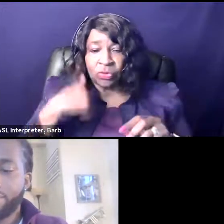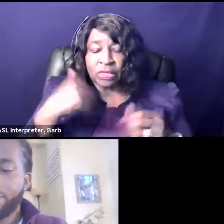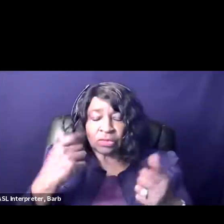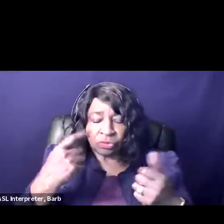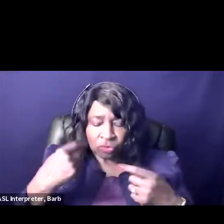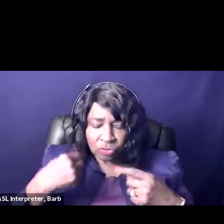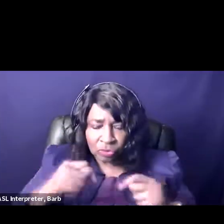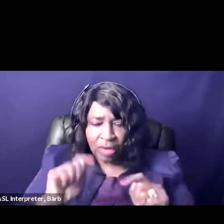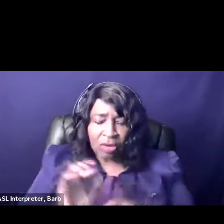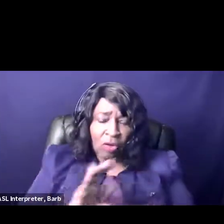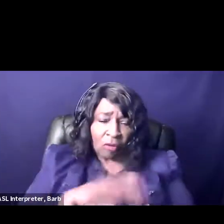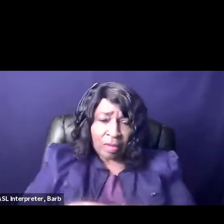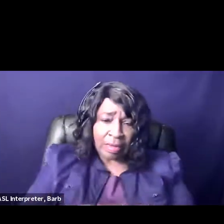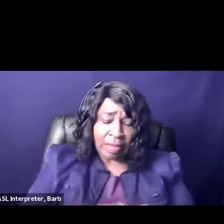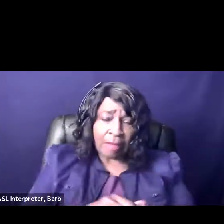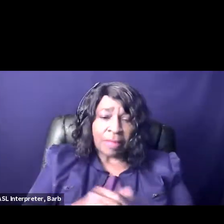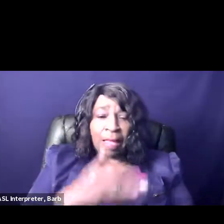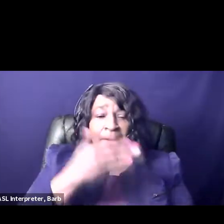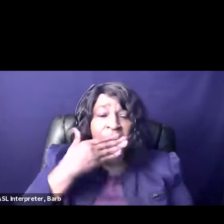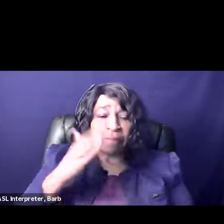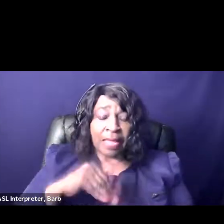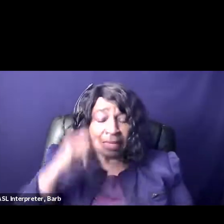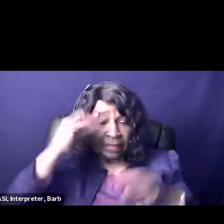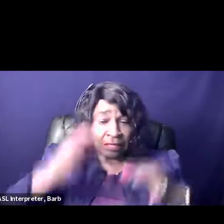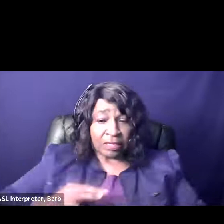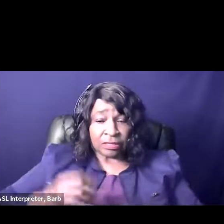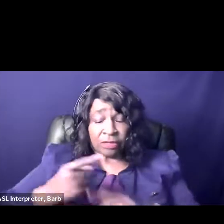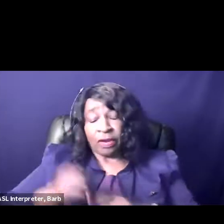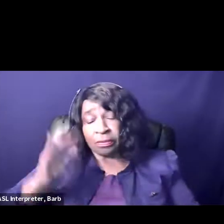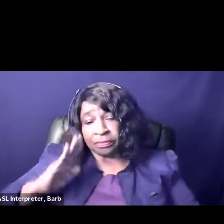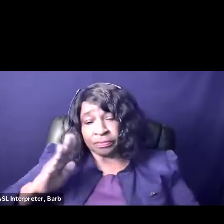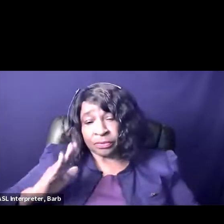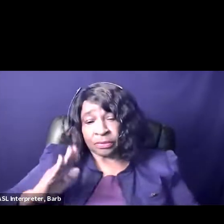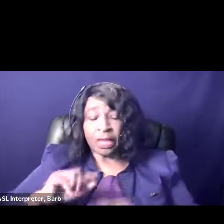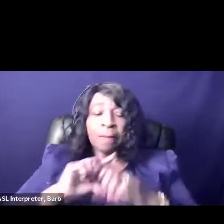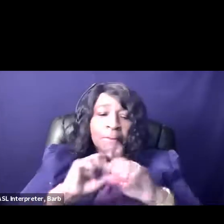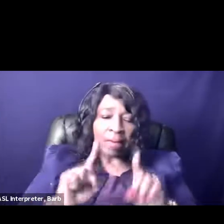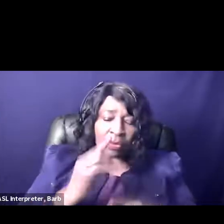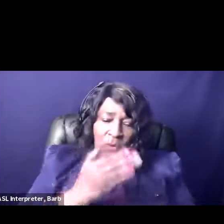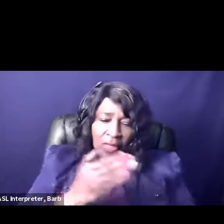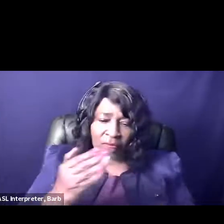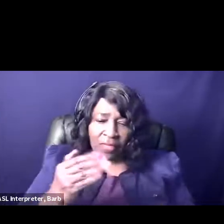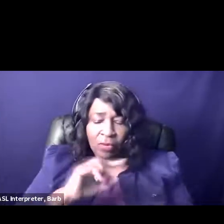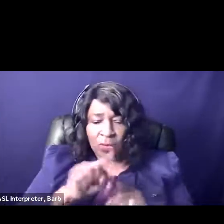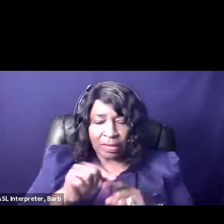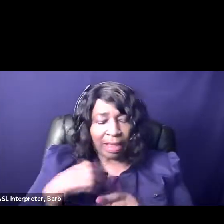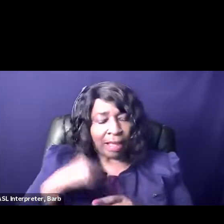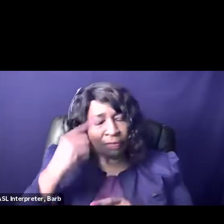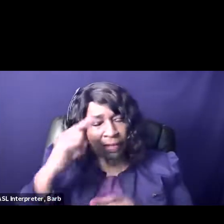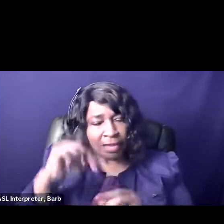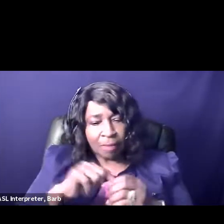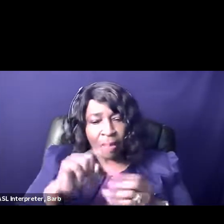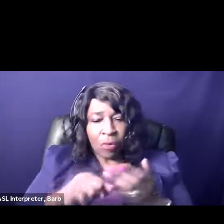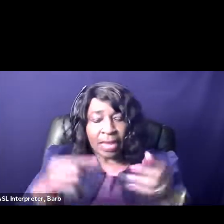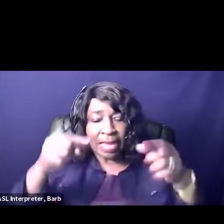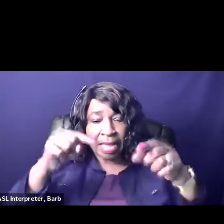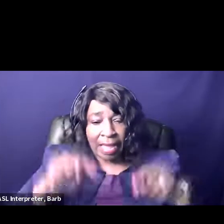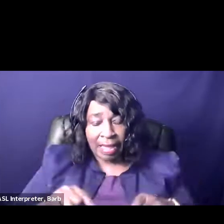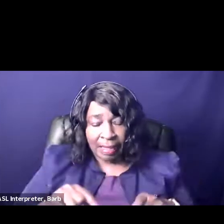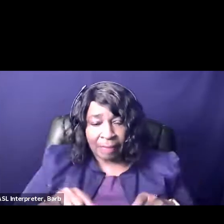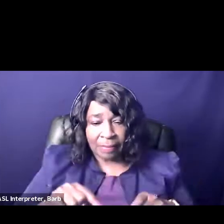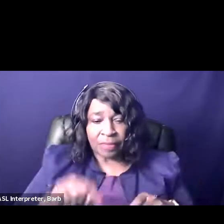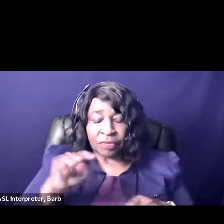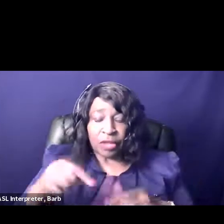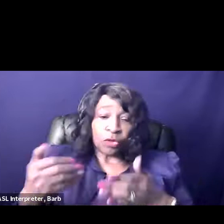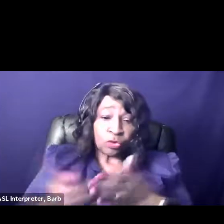the bad decisions of the past. But one thing, when I think about what happened in Texas, and there's new reporting coming